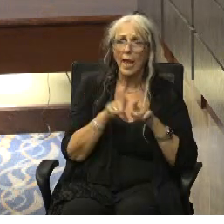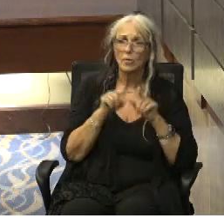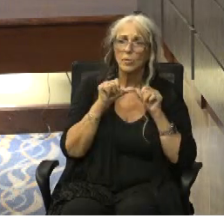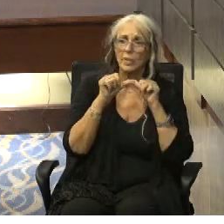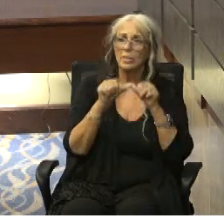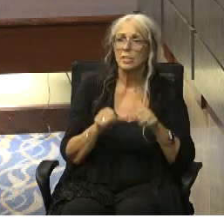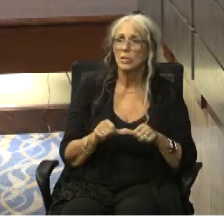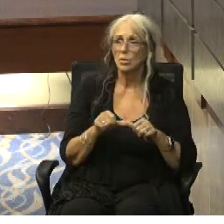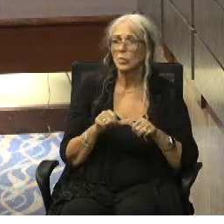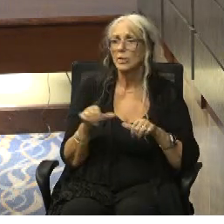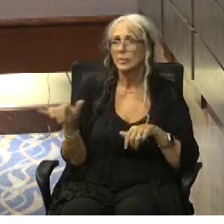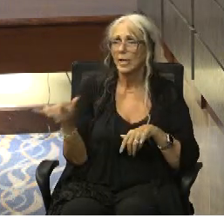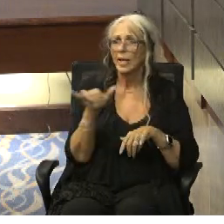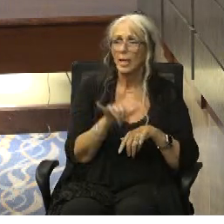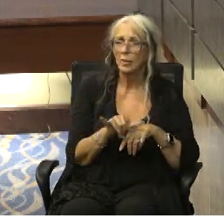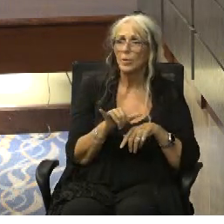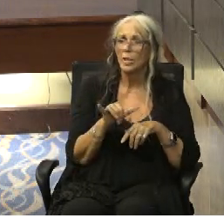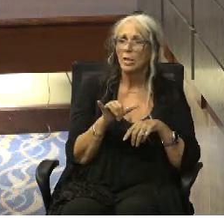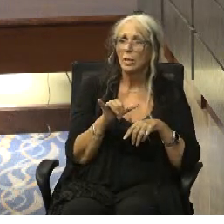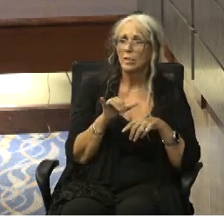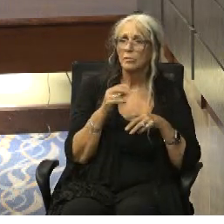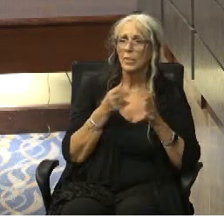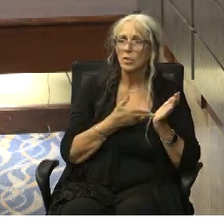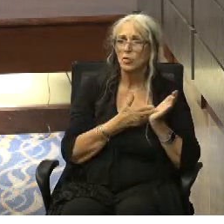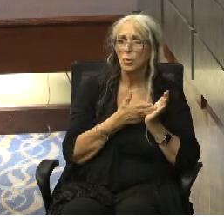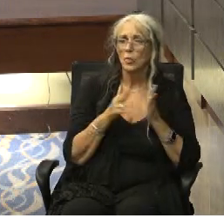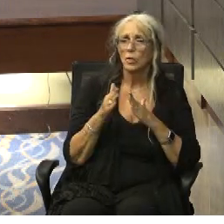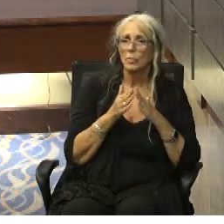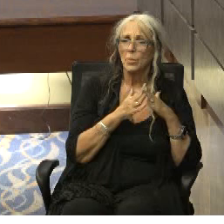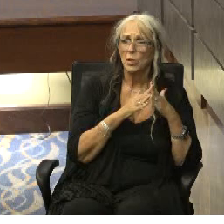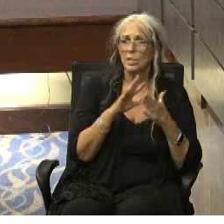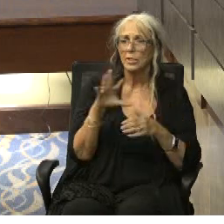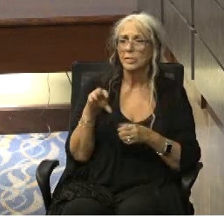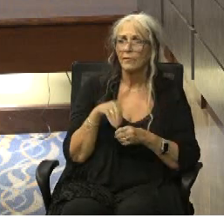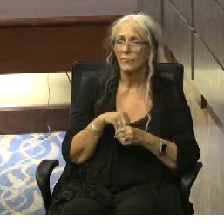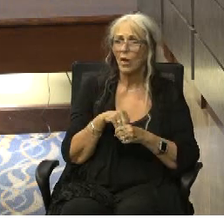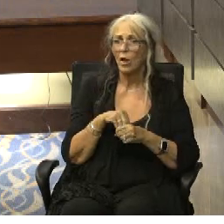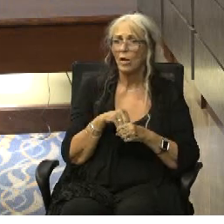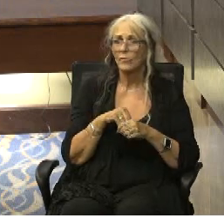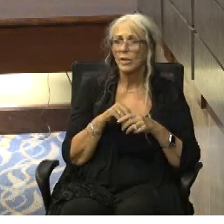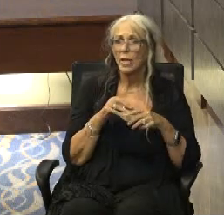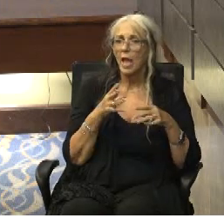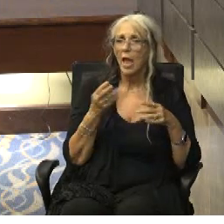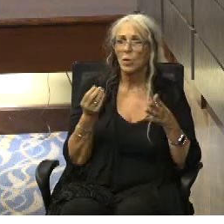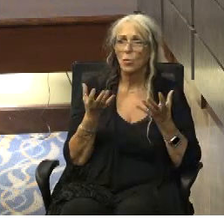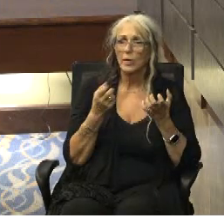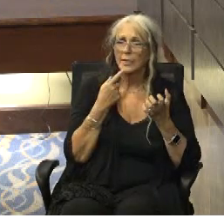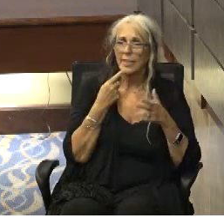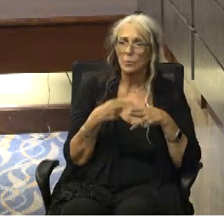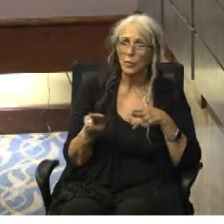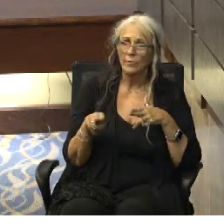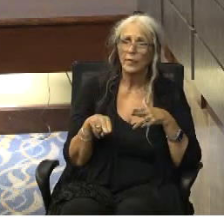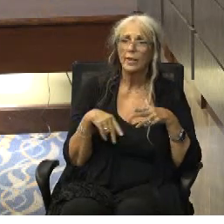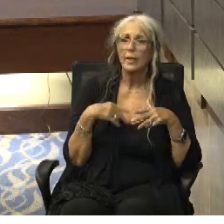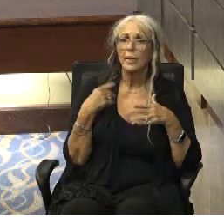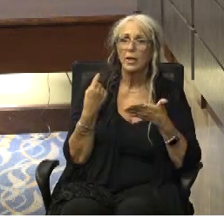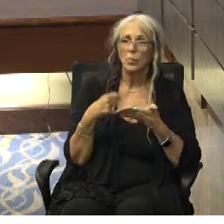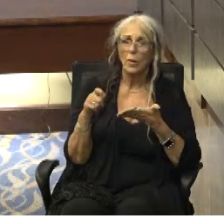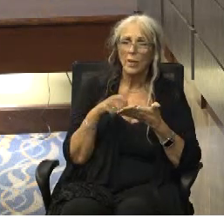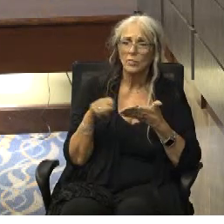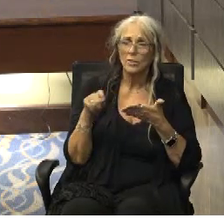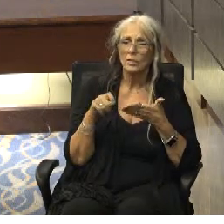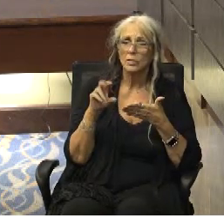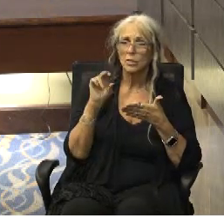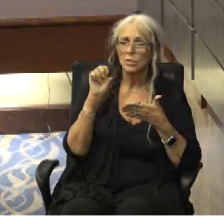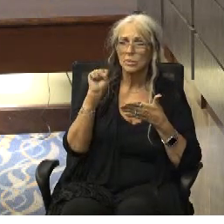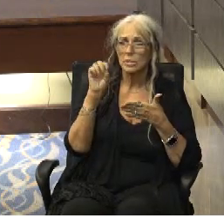that same vein and within that same light to make sure that the community is involved in that. One of the pieces that Anna did speak briefly about is, there's some of that handwritten script that you